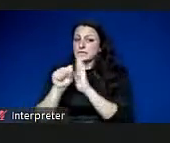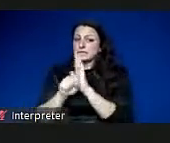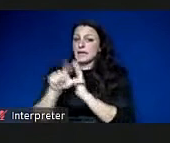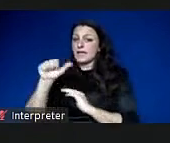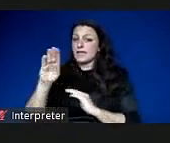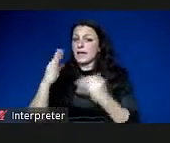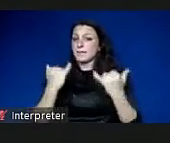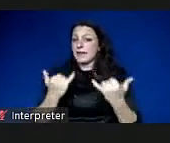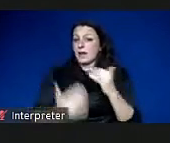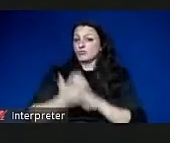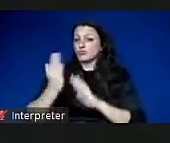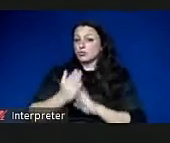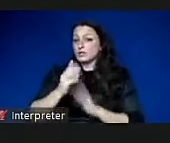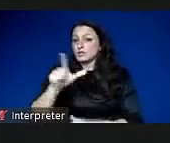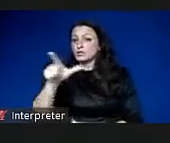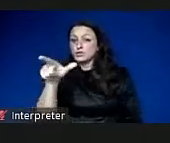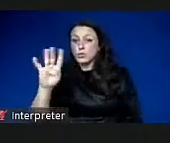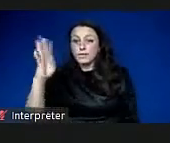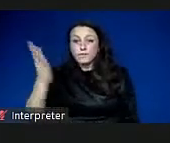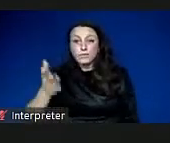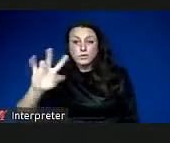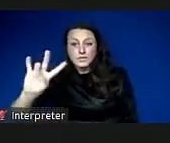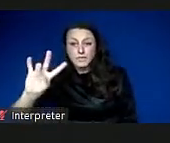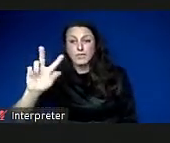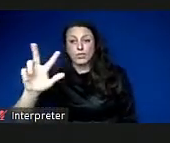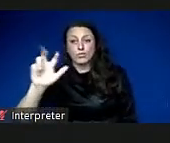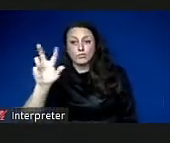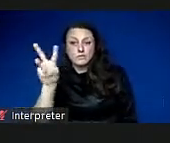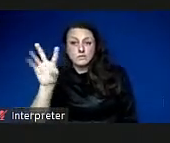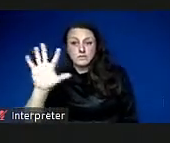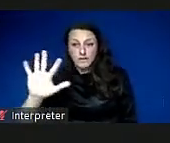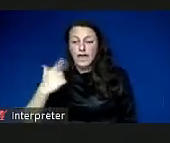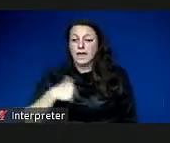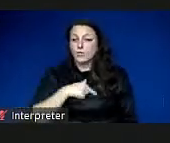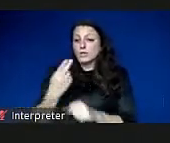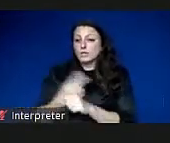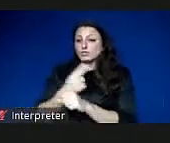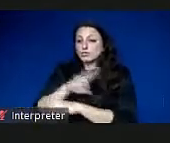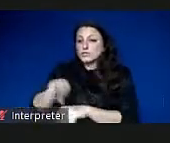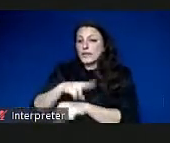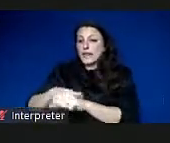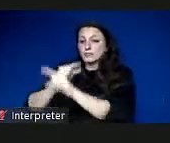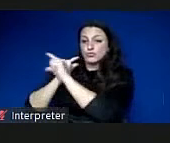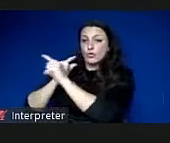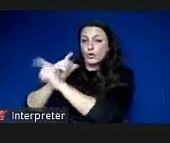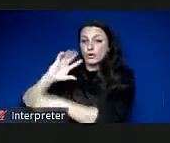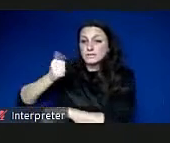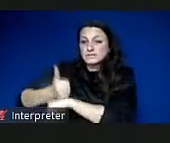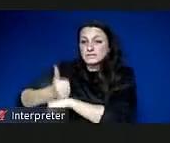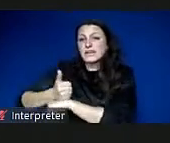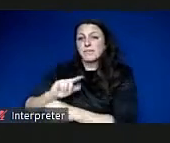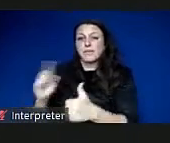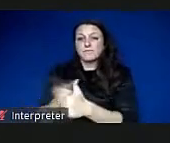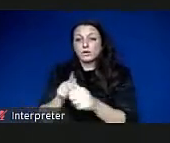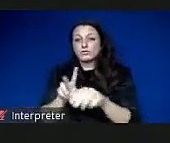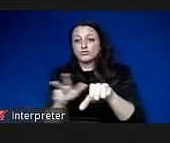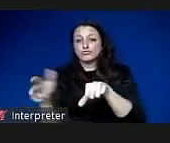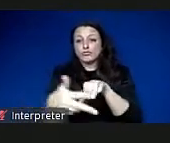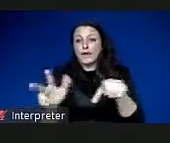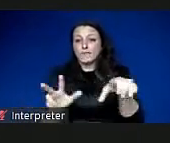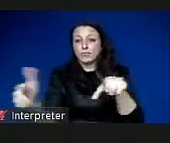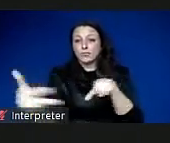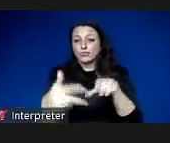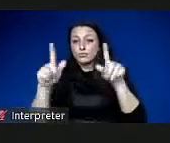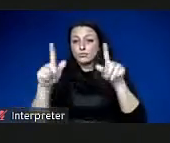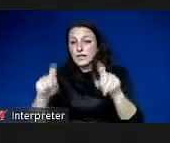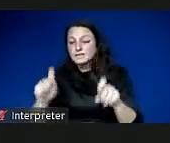24/7, 365. We utilized the National Guard to stand up one of the first drive-through testing sites in the country. We then utilized the